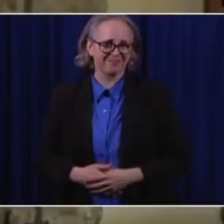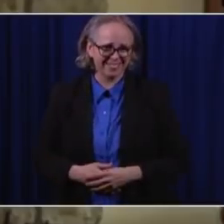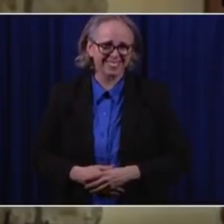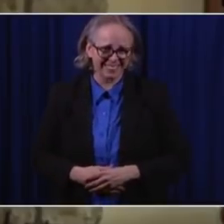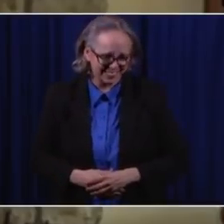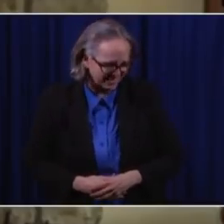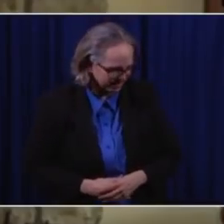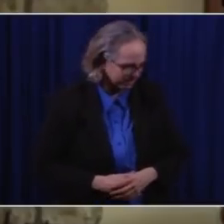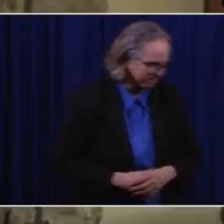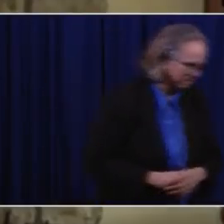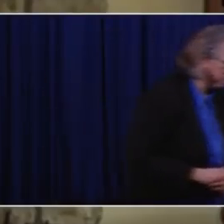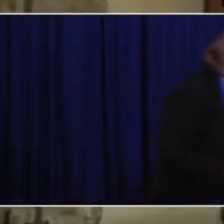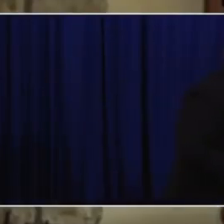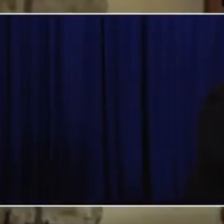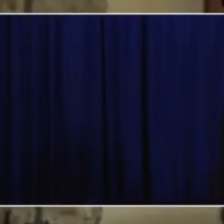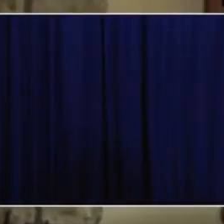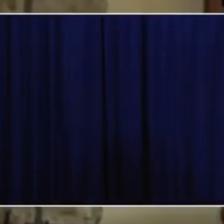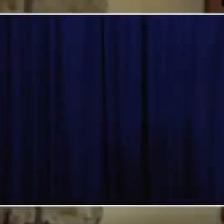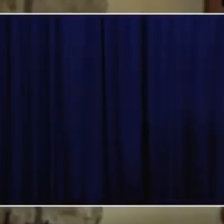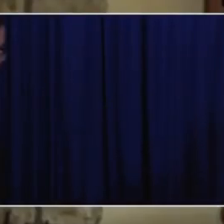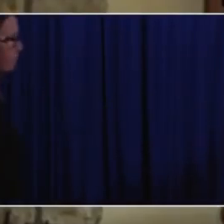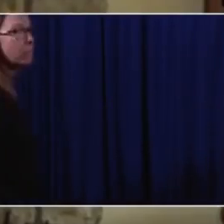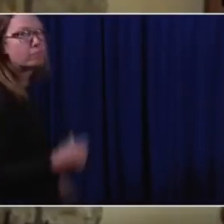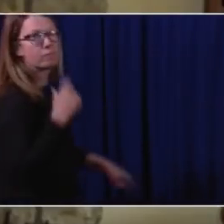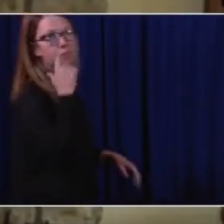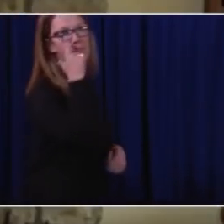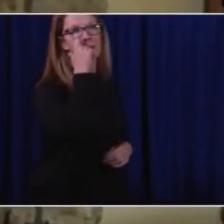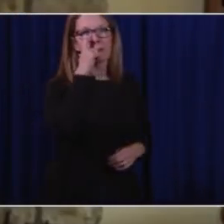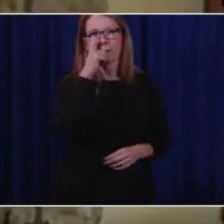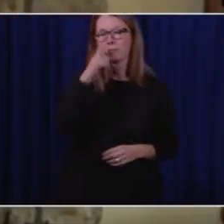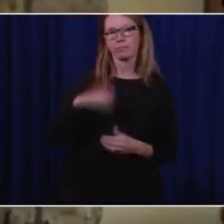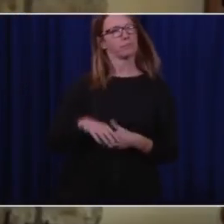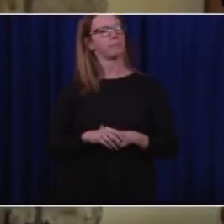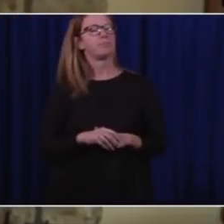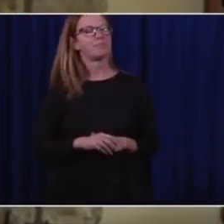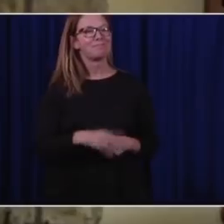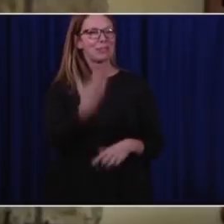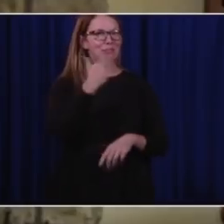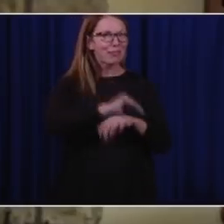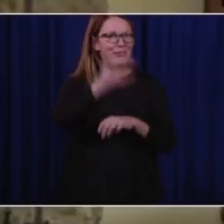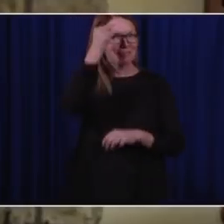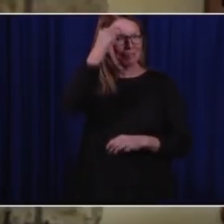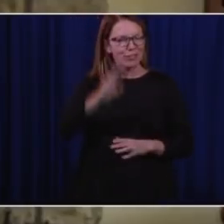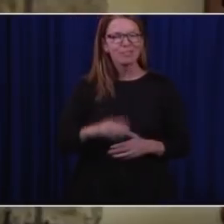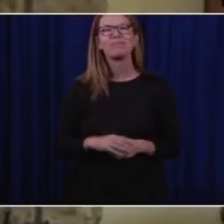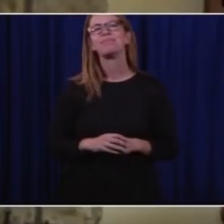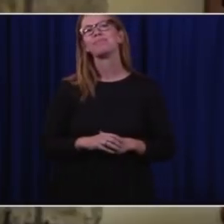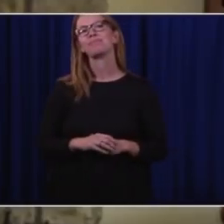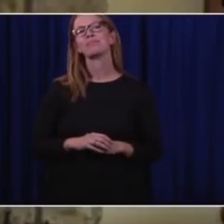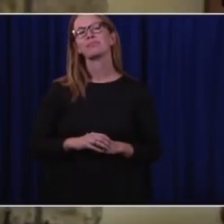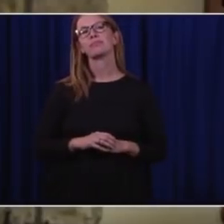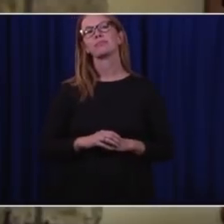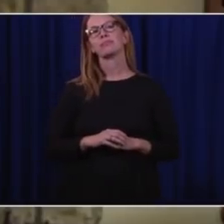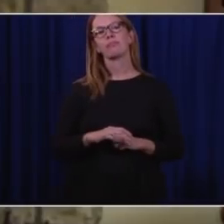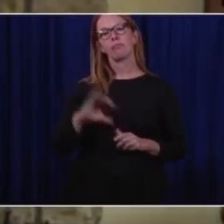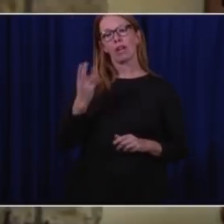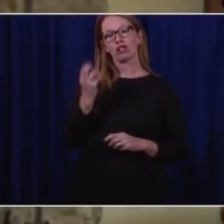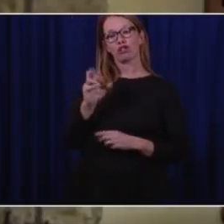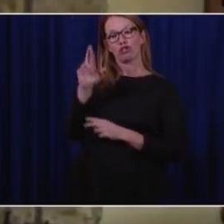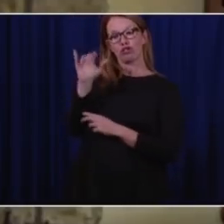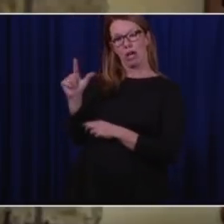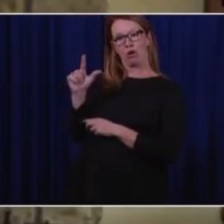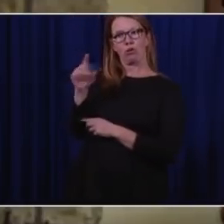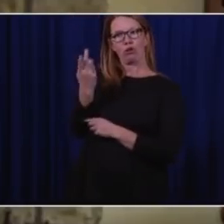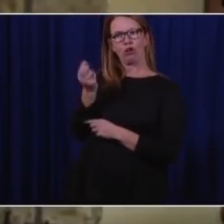Jeff Reddick at WSYX in Columbus. Good afternoon, Governor. If Cheryl Herbert is